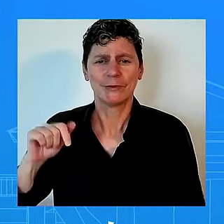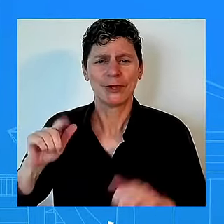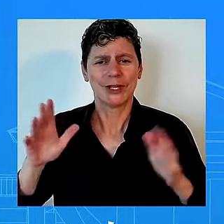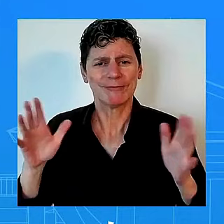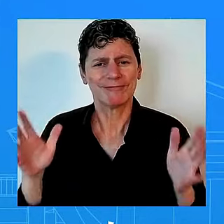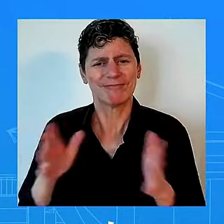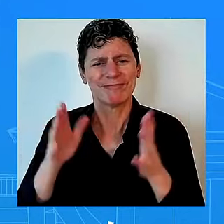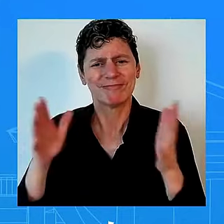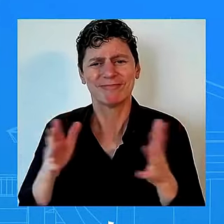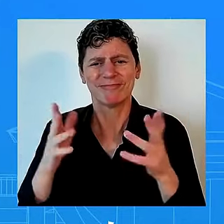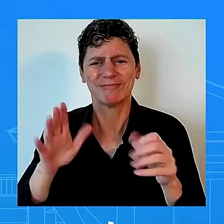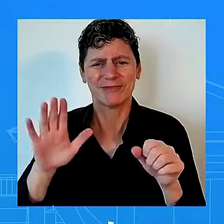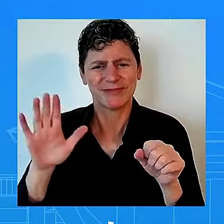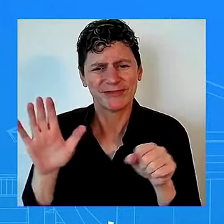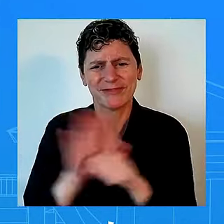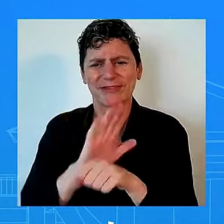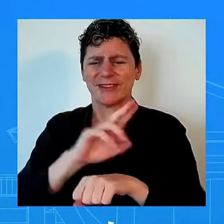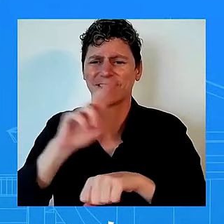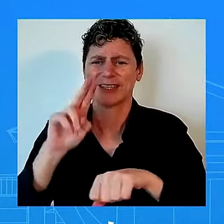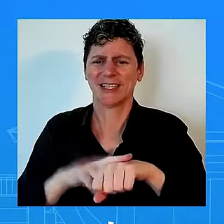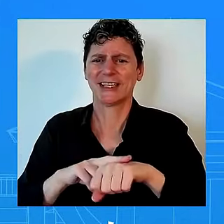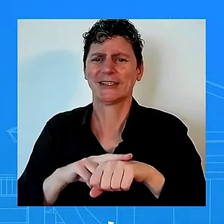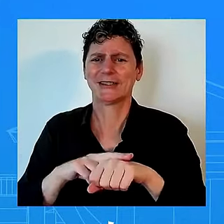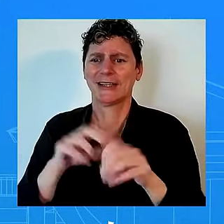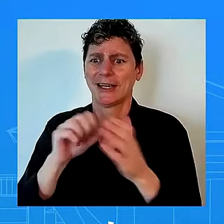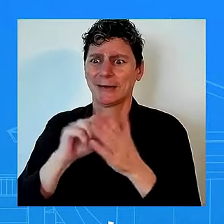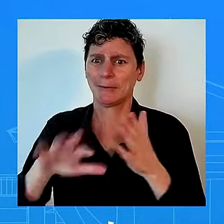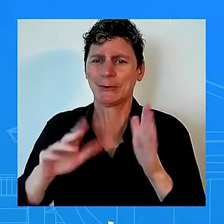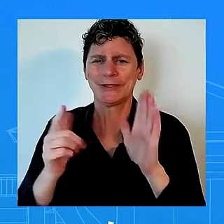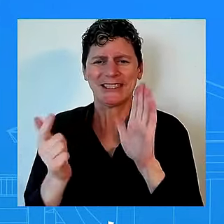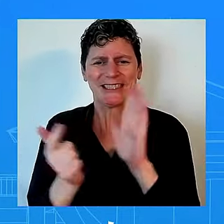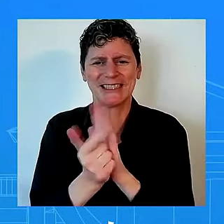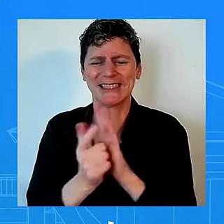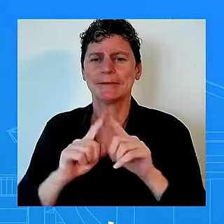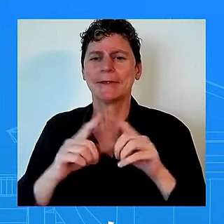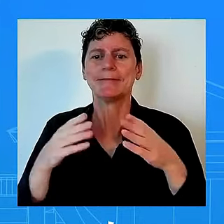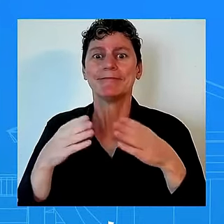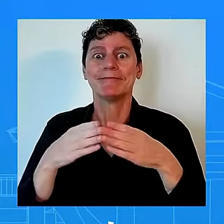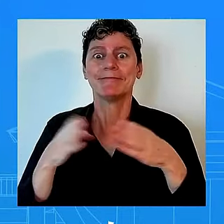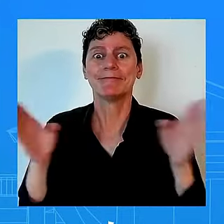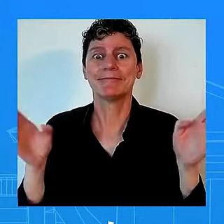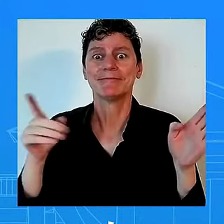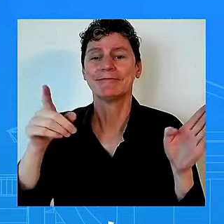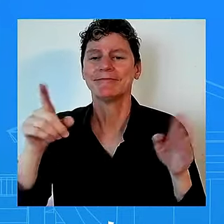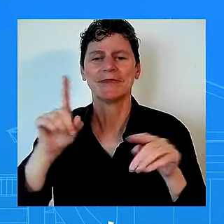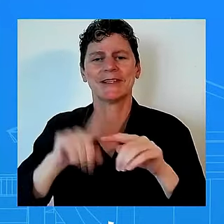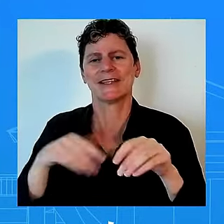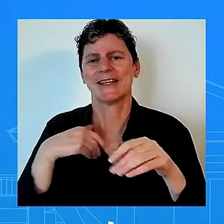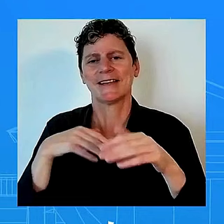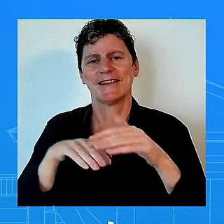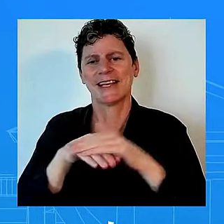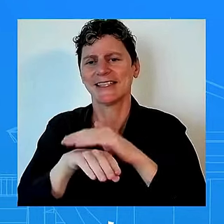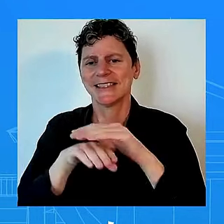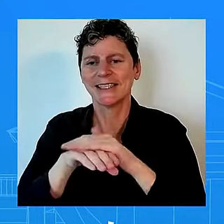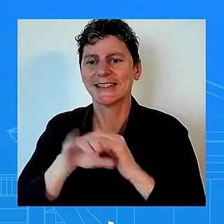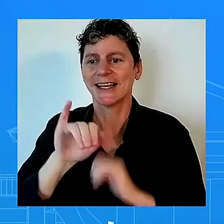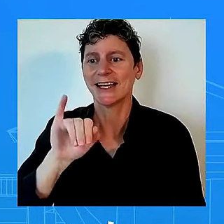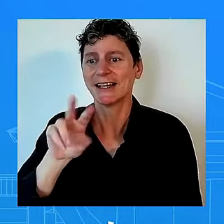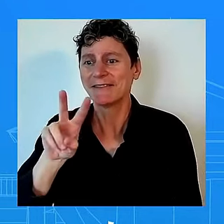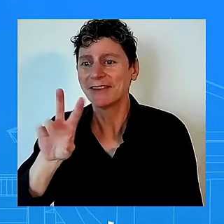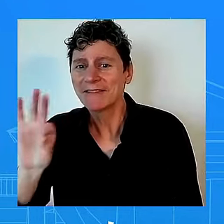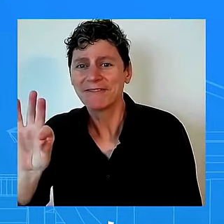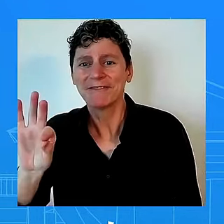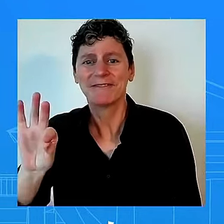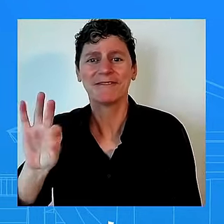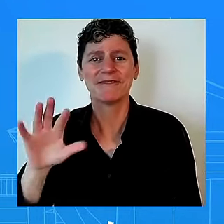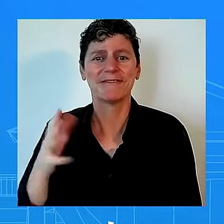deeply personal decisions about their health they continue to call on congress to restore the protections of